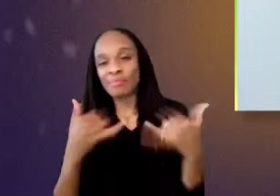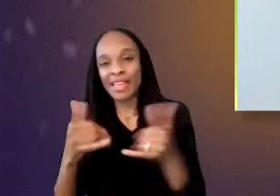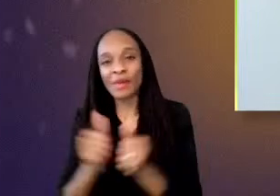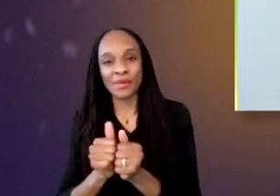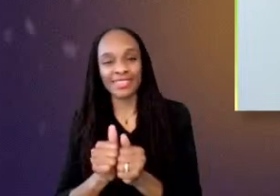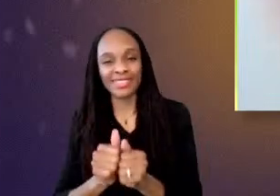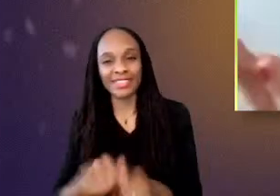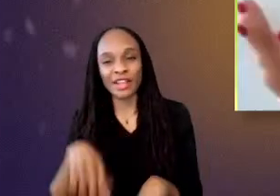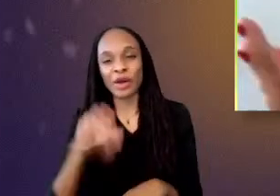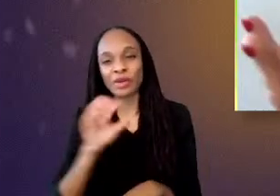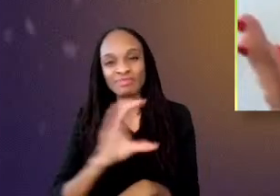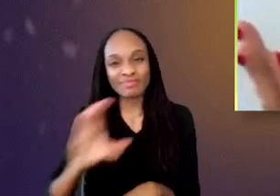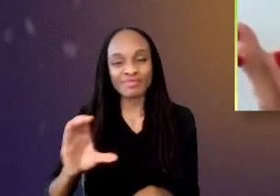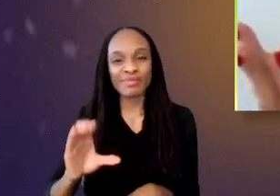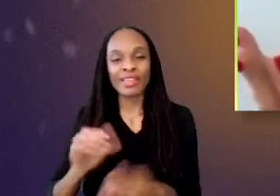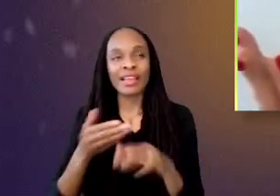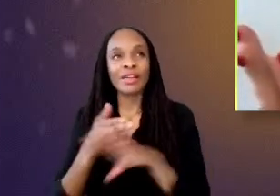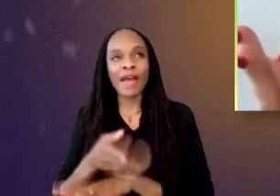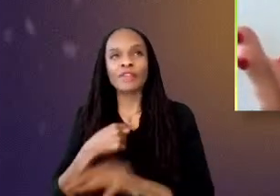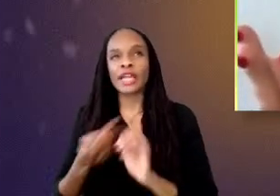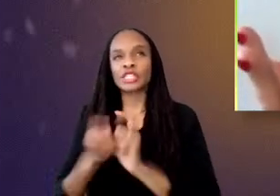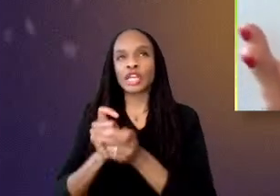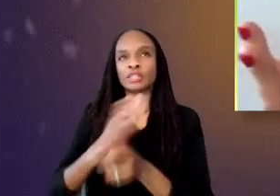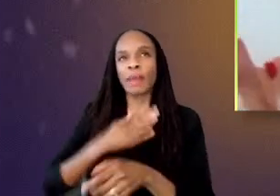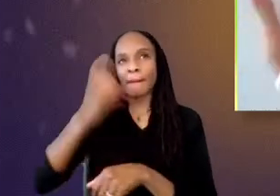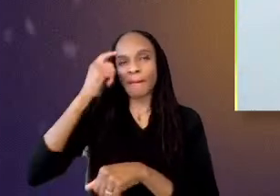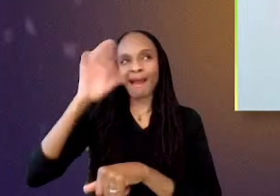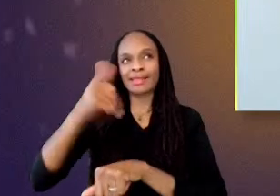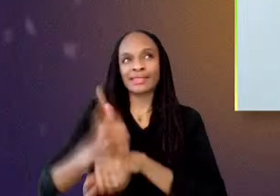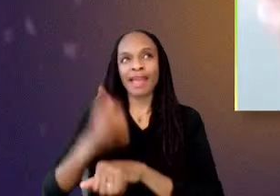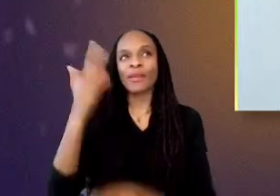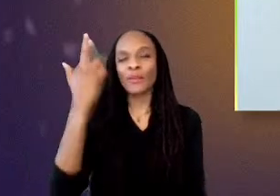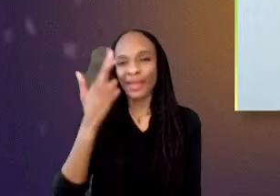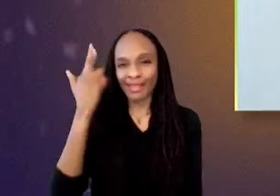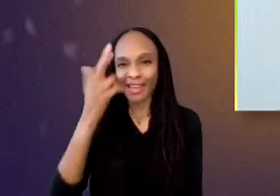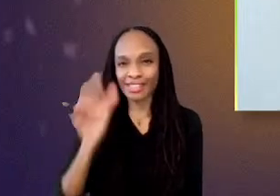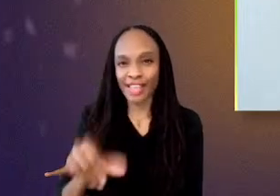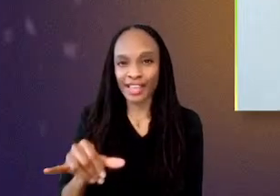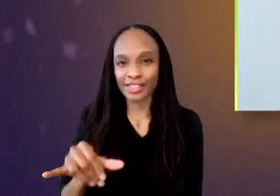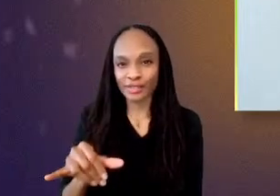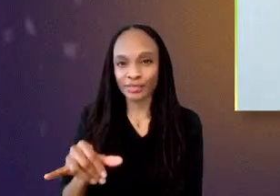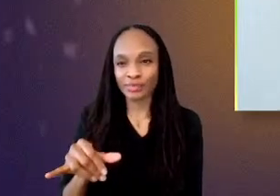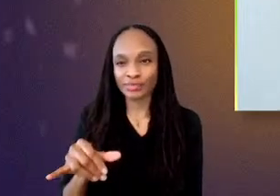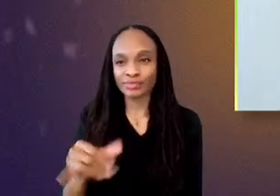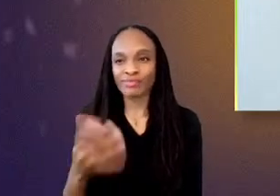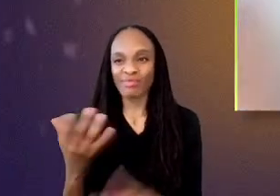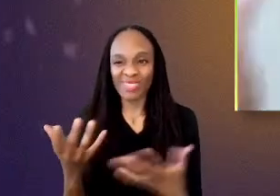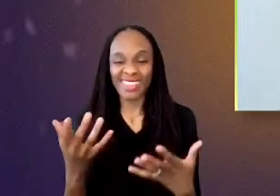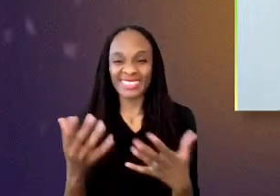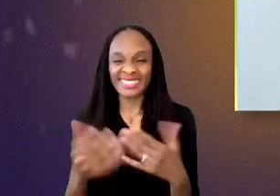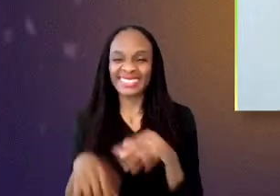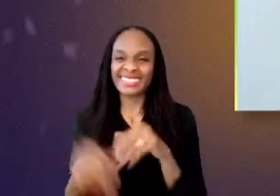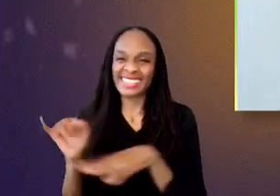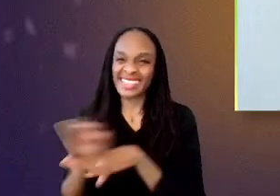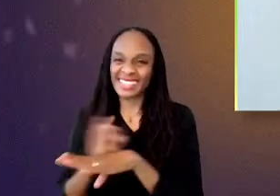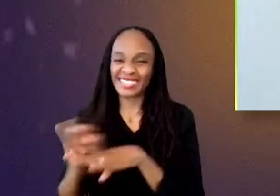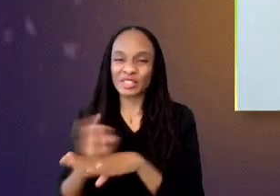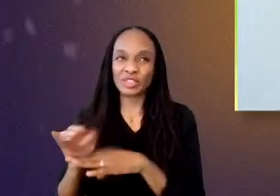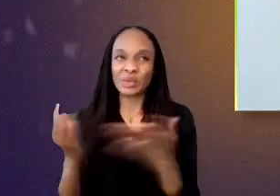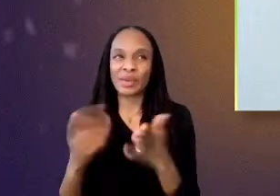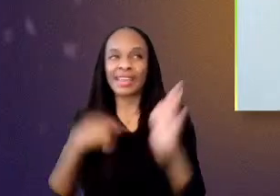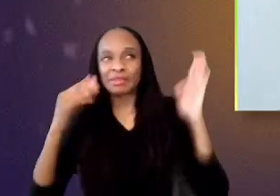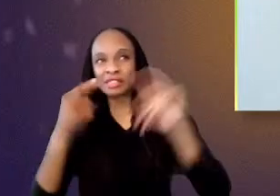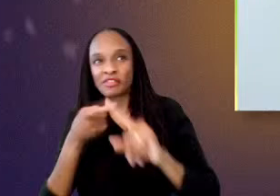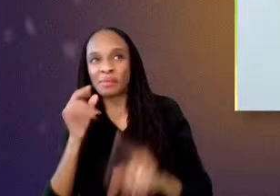think once I shifted my mindset and realized that the bottom had fallen out from the industry and what I expected from